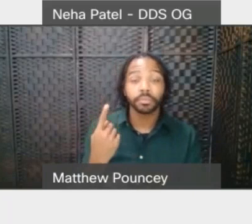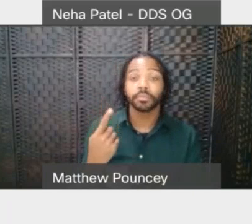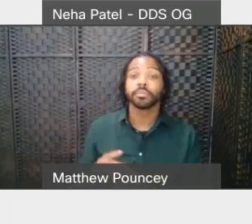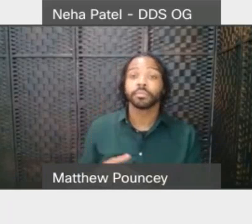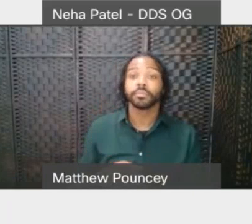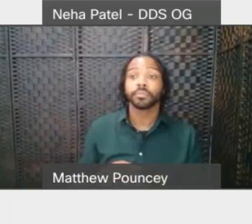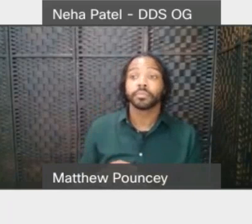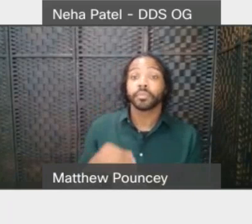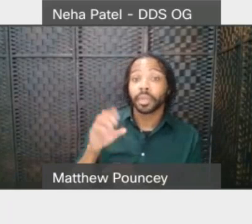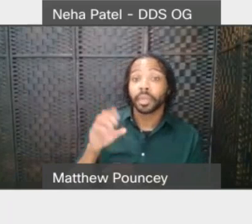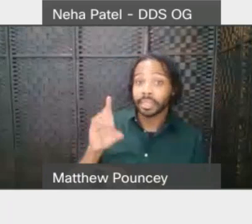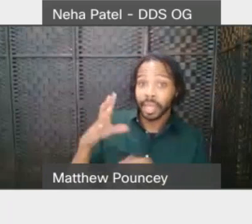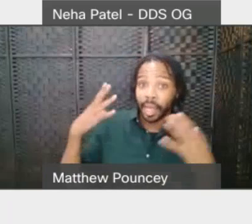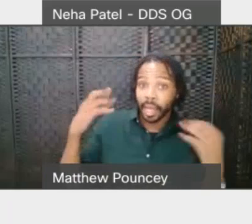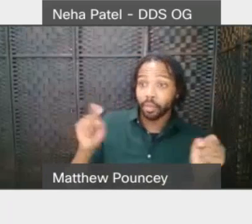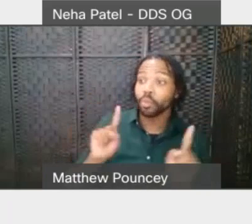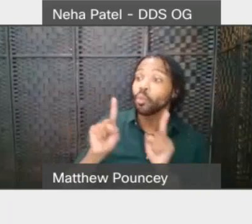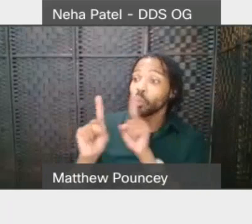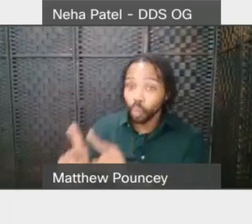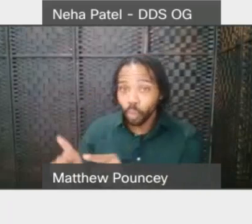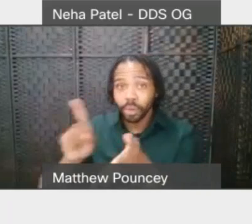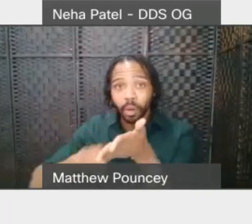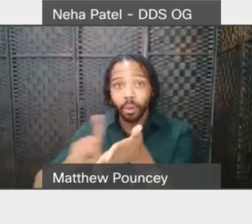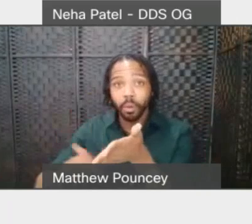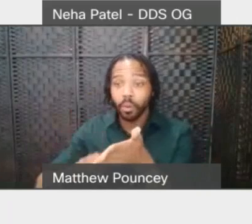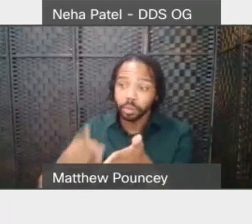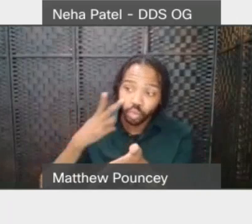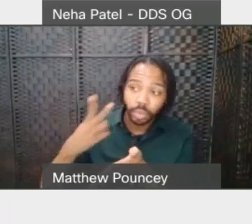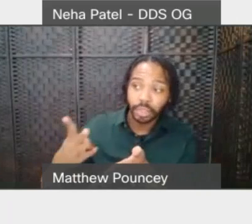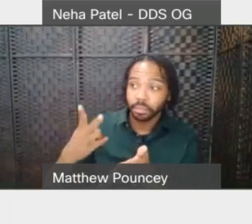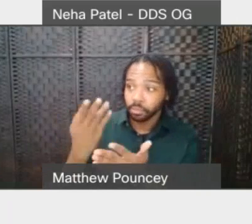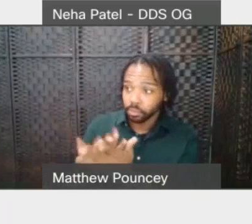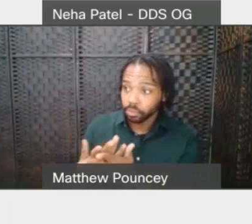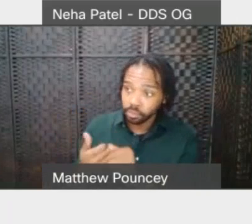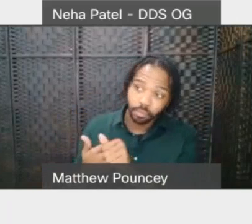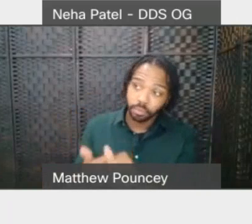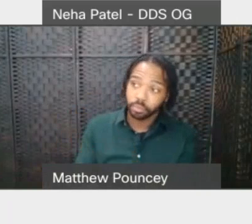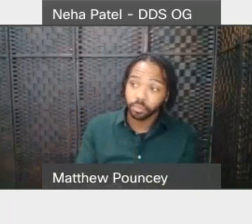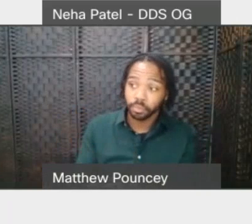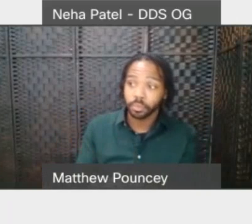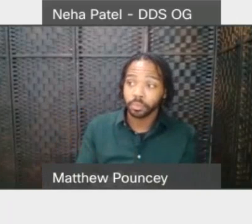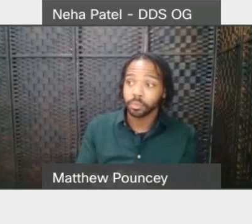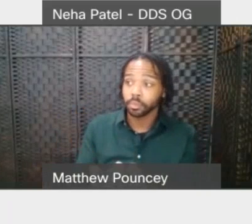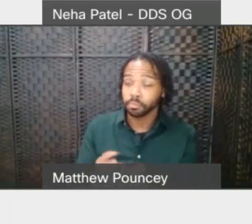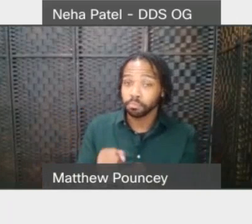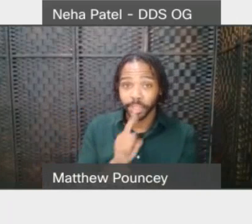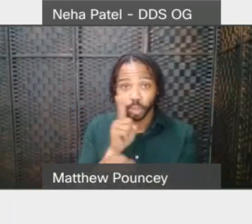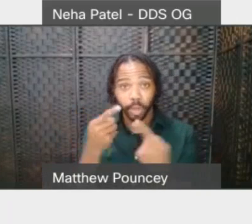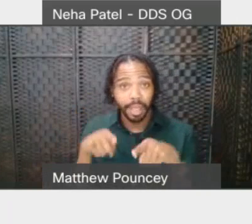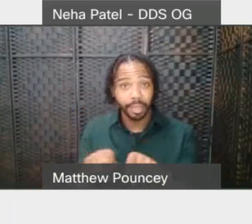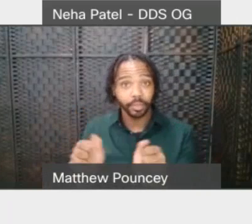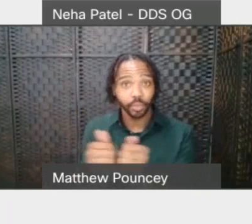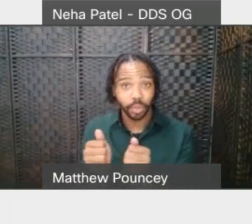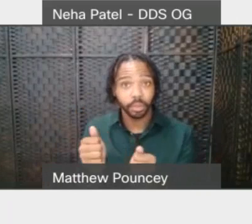to do an audit of the providers to ensure that the waivers that they provided are in compliance with the